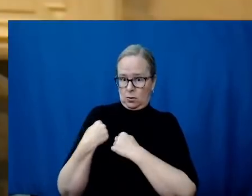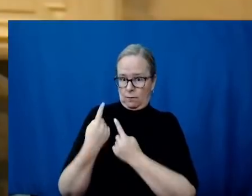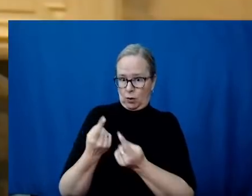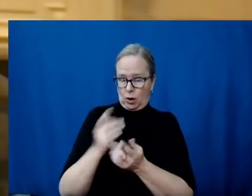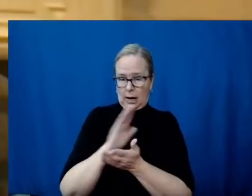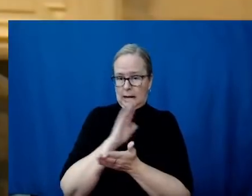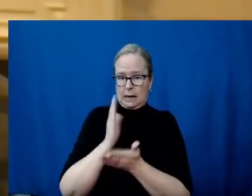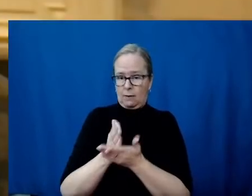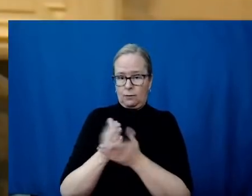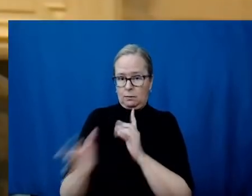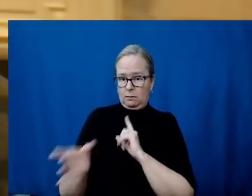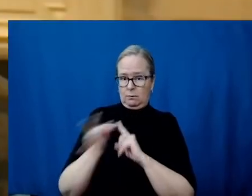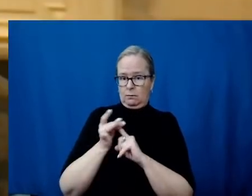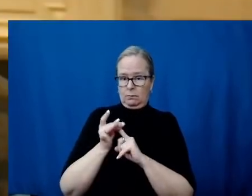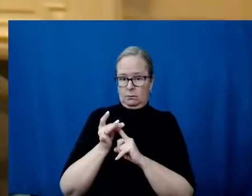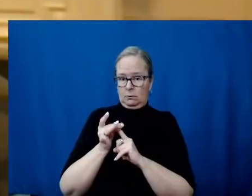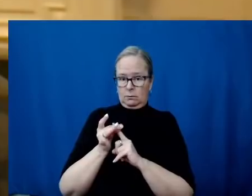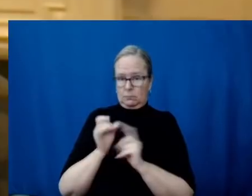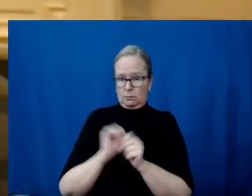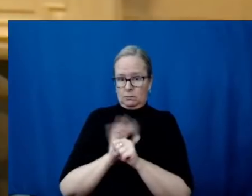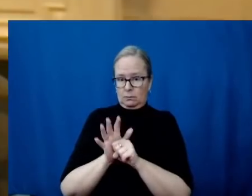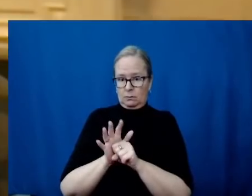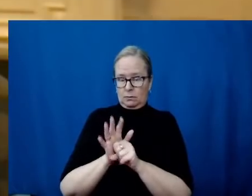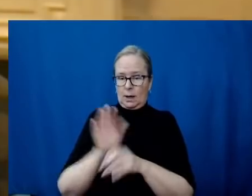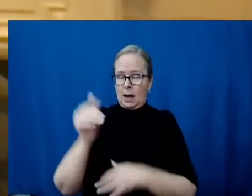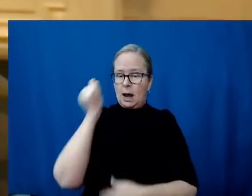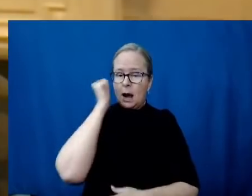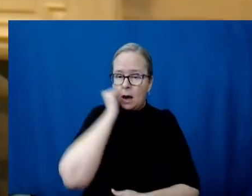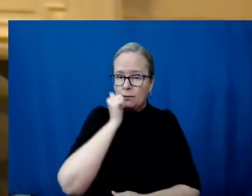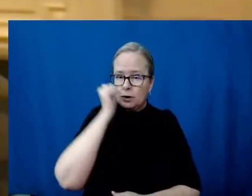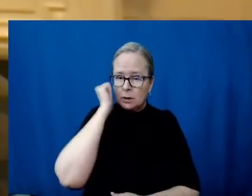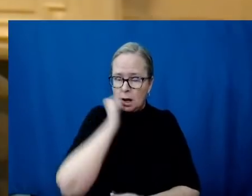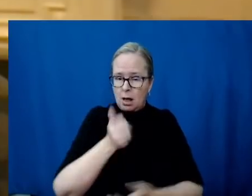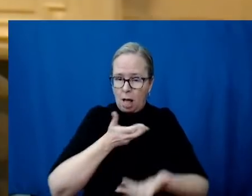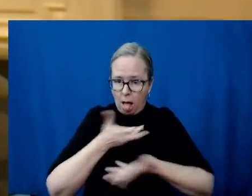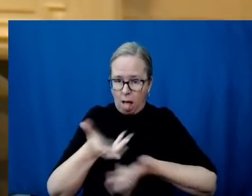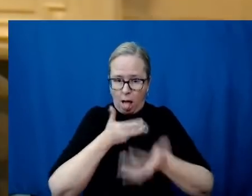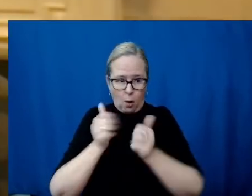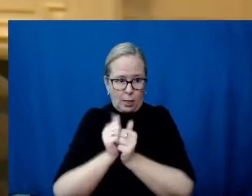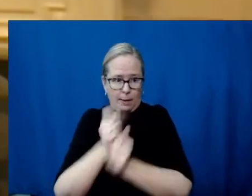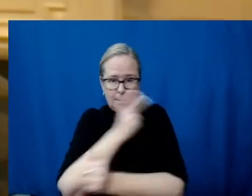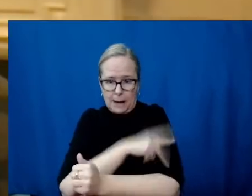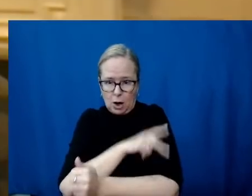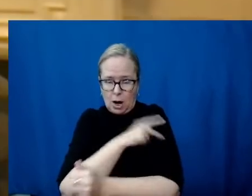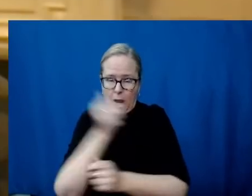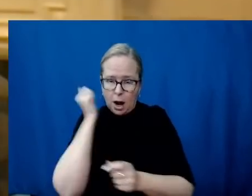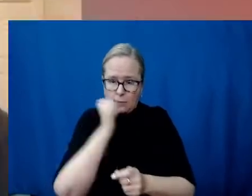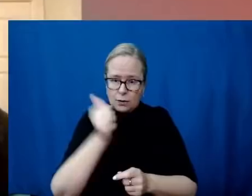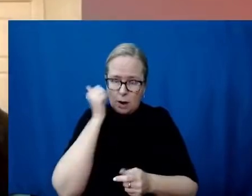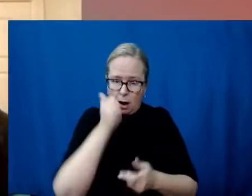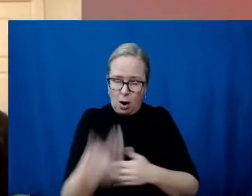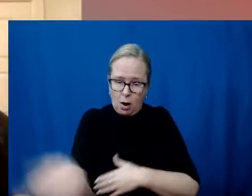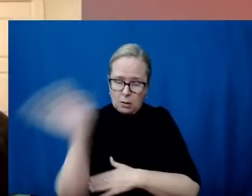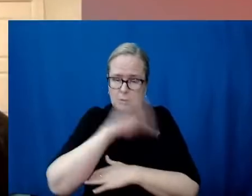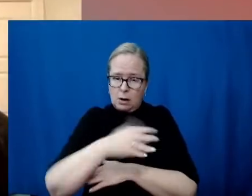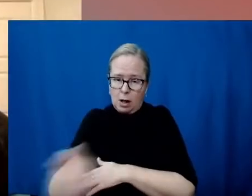I don't plan on getting COVID, and it's because I know how to protect myself. And I think we're trying to teach Albertans how to protect themselves as well.